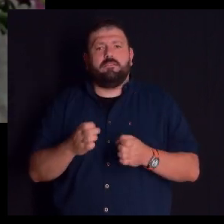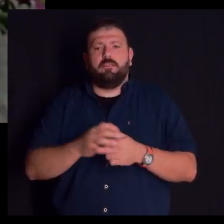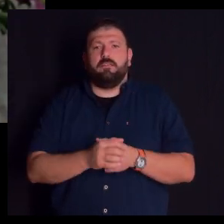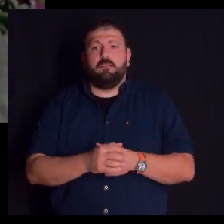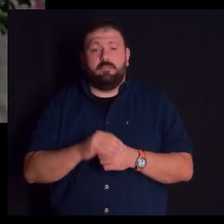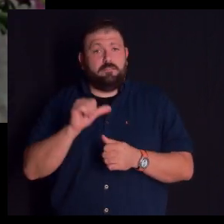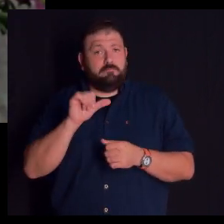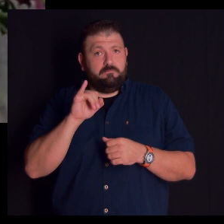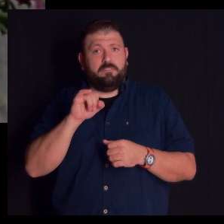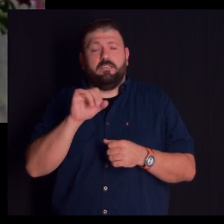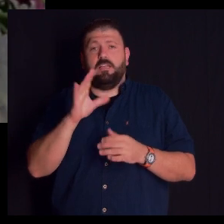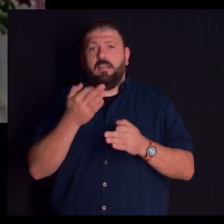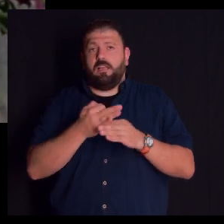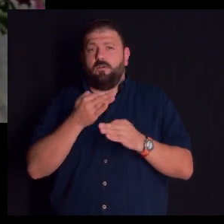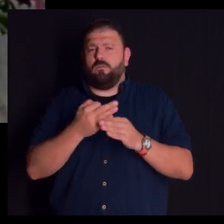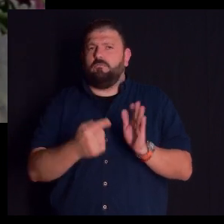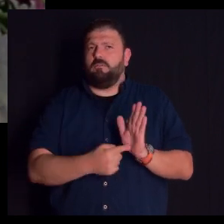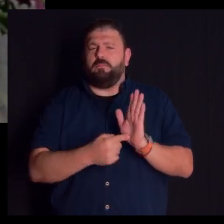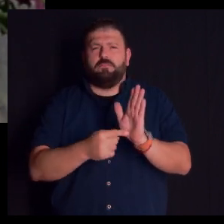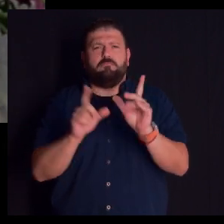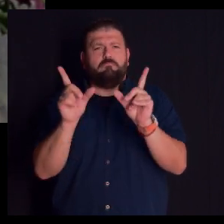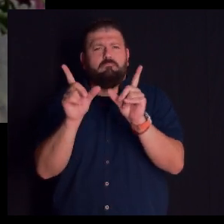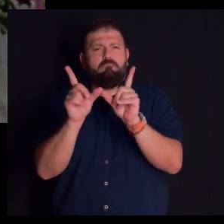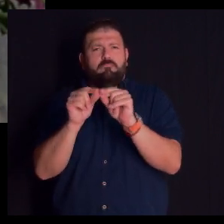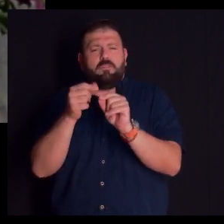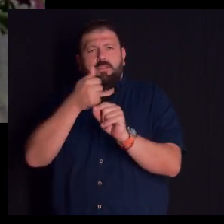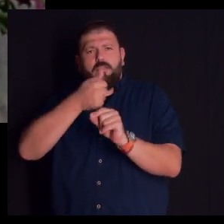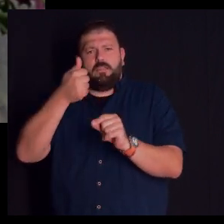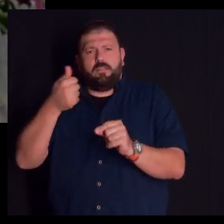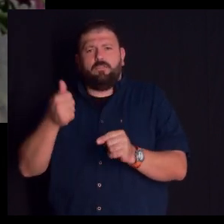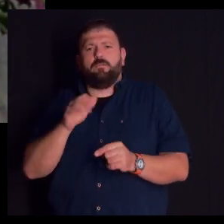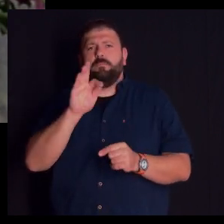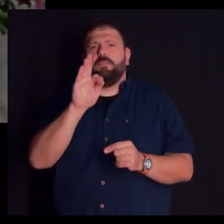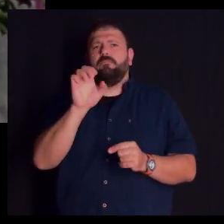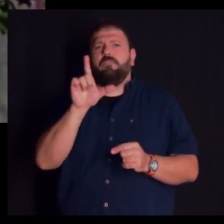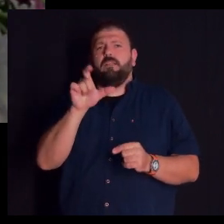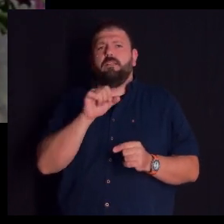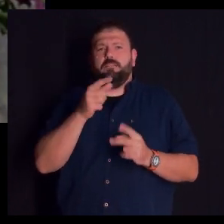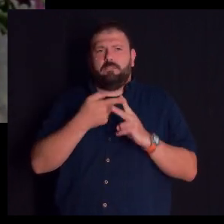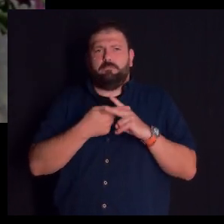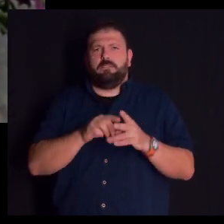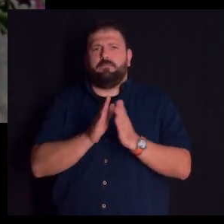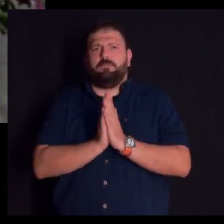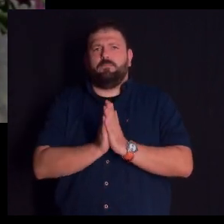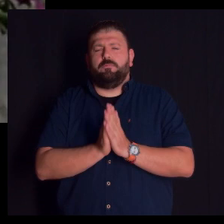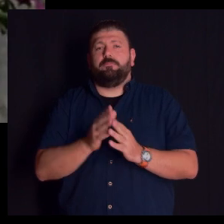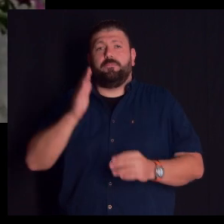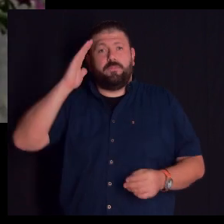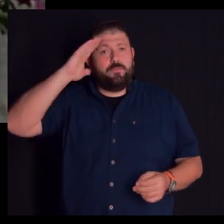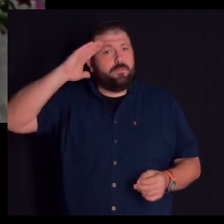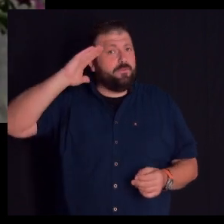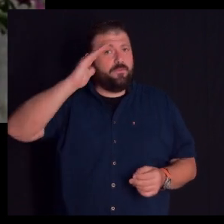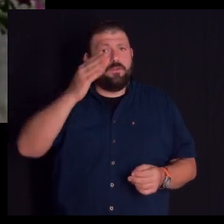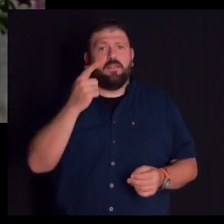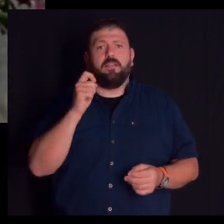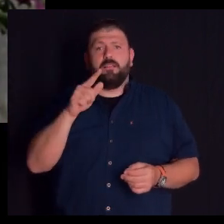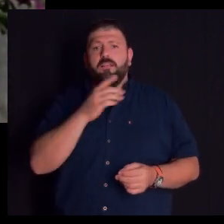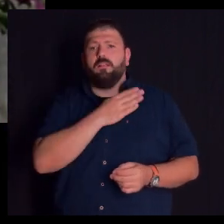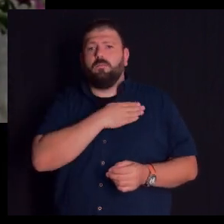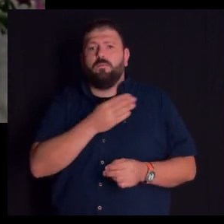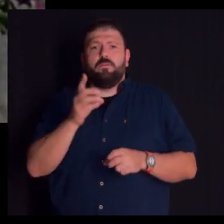level you are. So this is a very brief introduction. Felix, you will be the first. Hi,